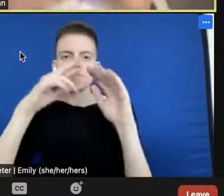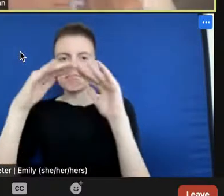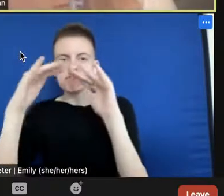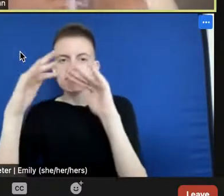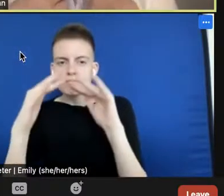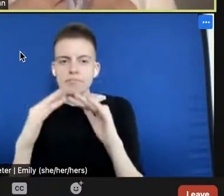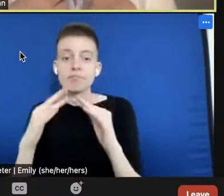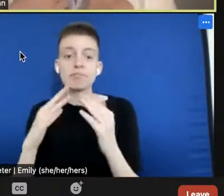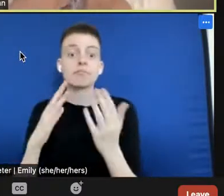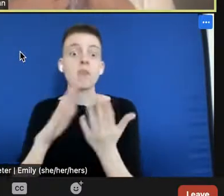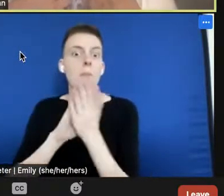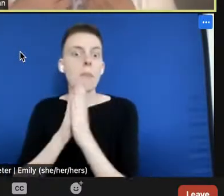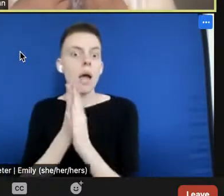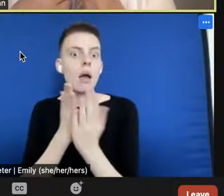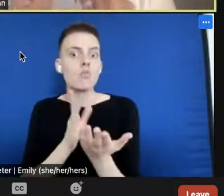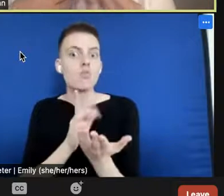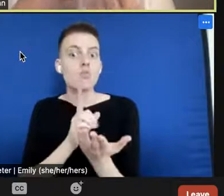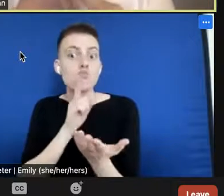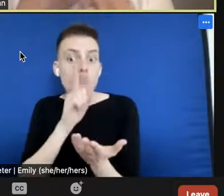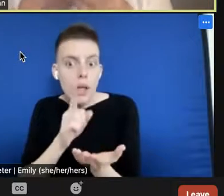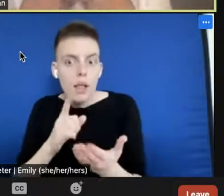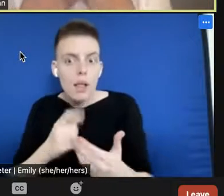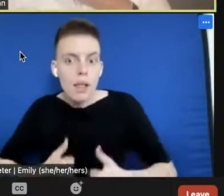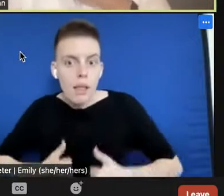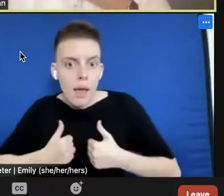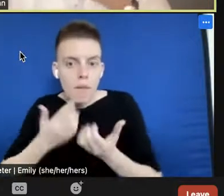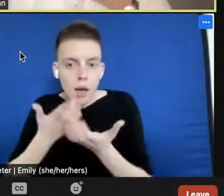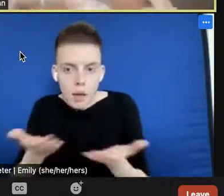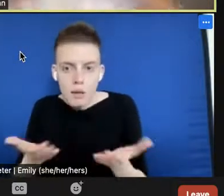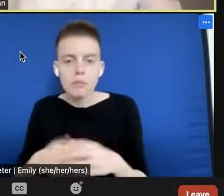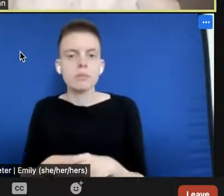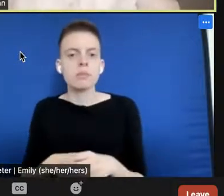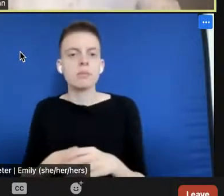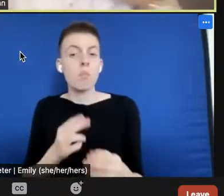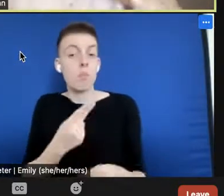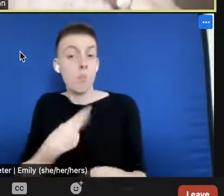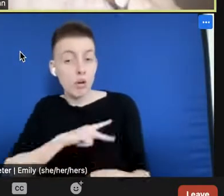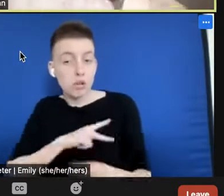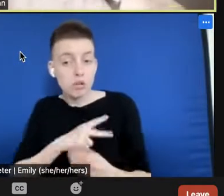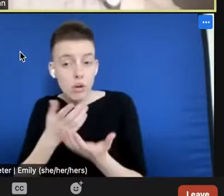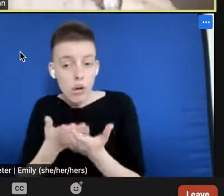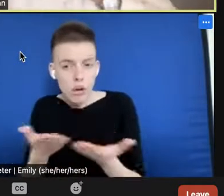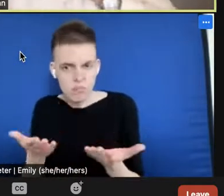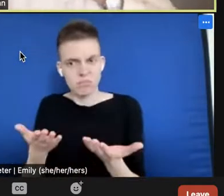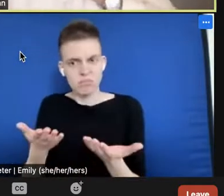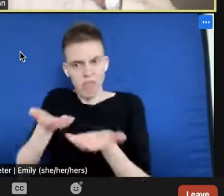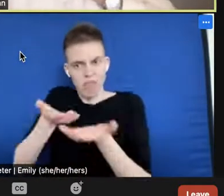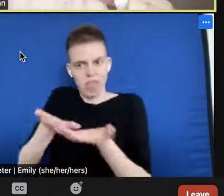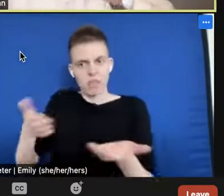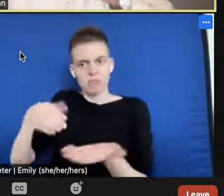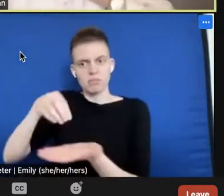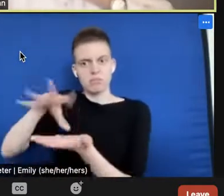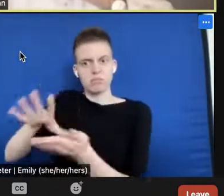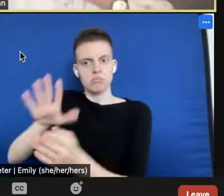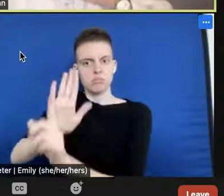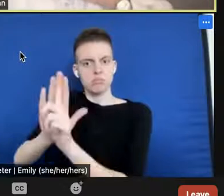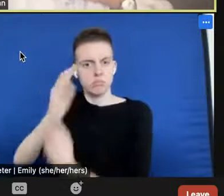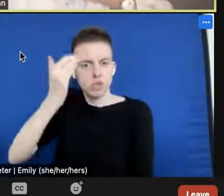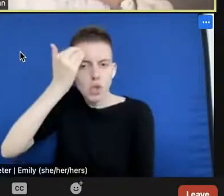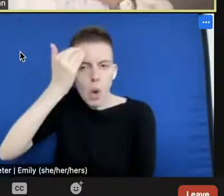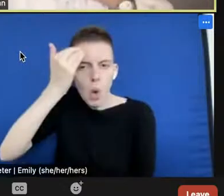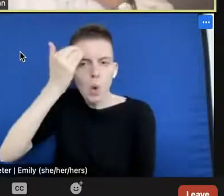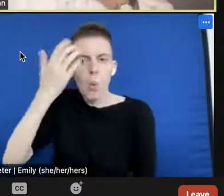objects, meaning things that child, their reference, they're things the child knows, realistic color images of common things that would likely be around